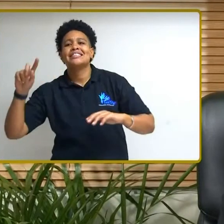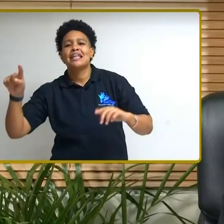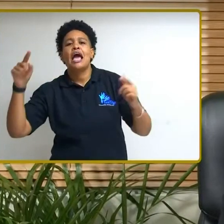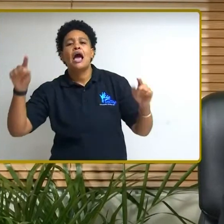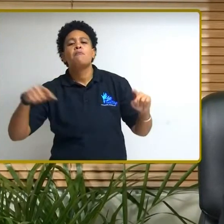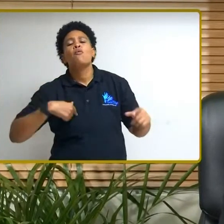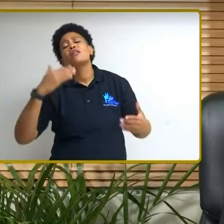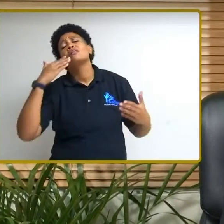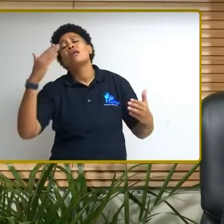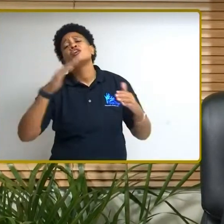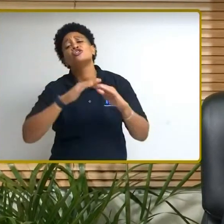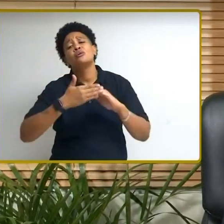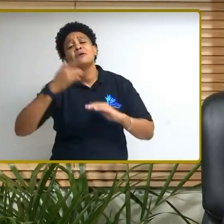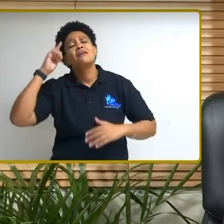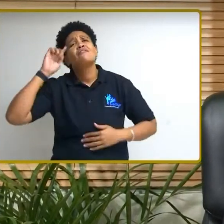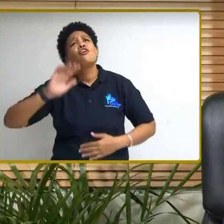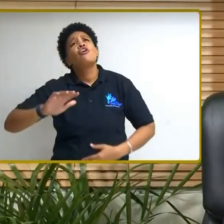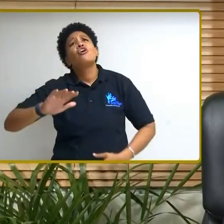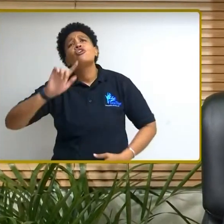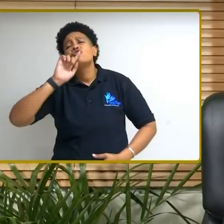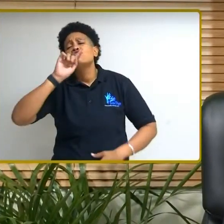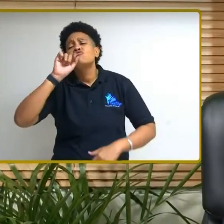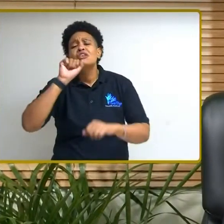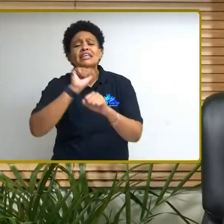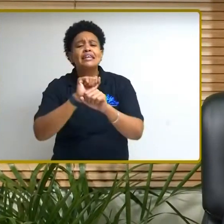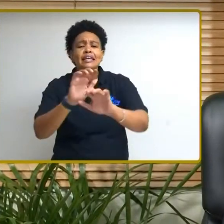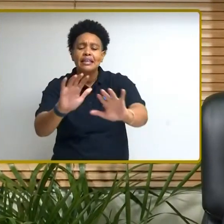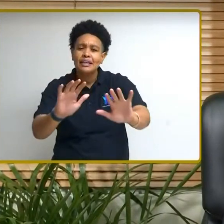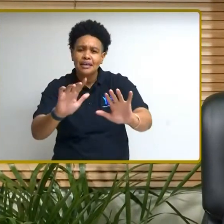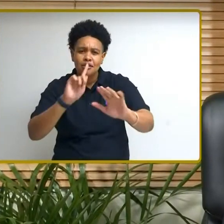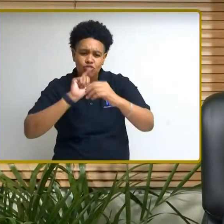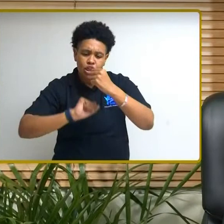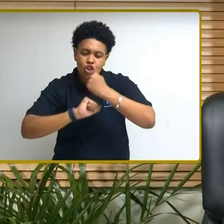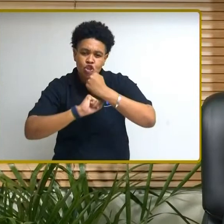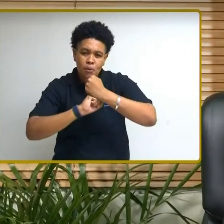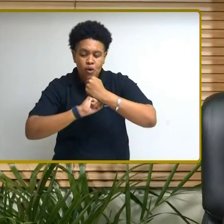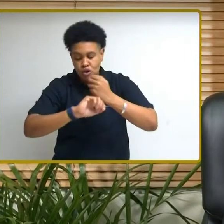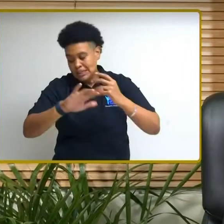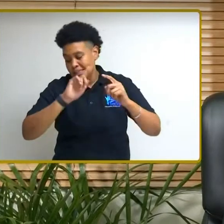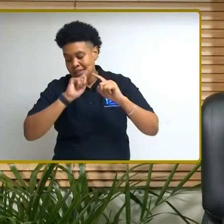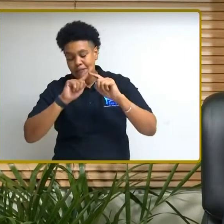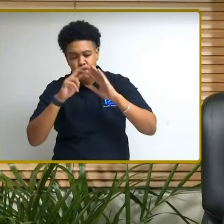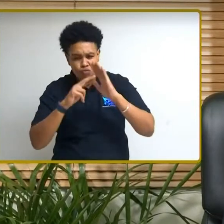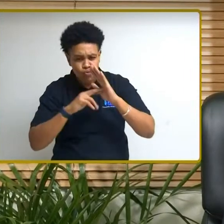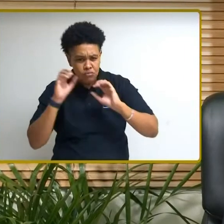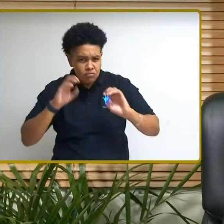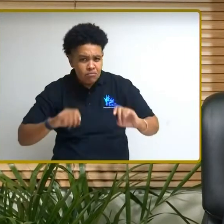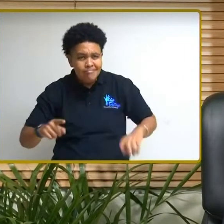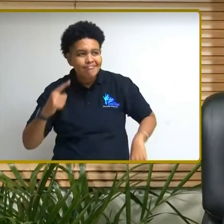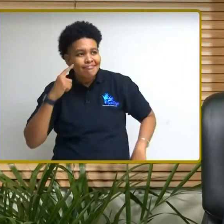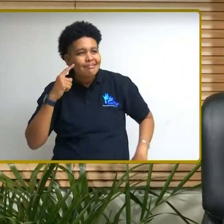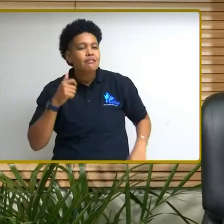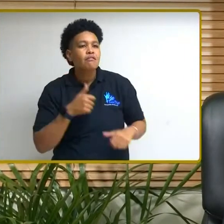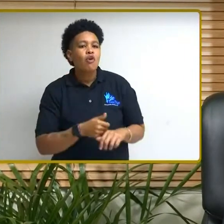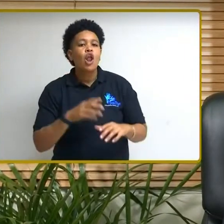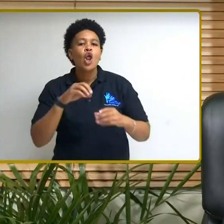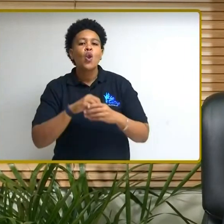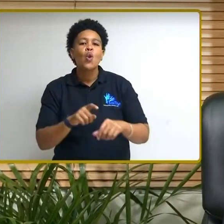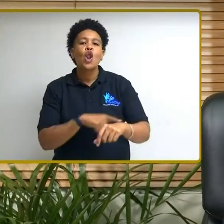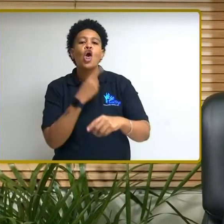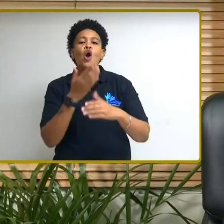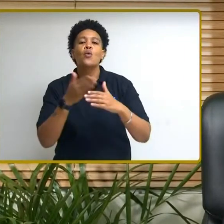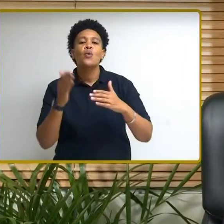thank the country for really, supporting the measures that have been implemented, including the long